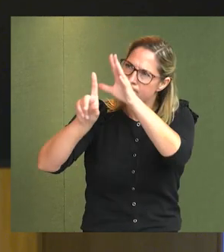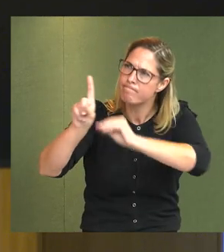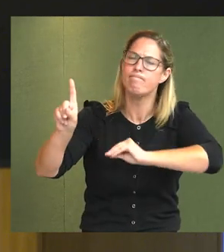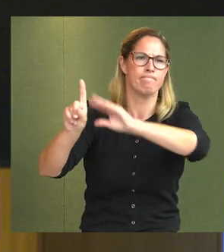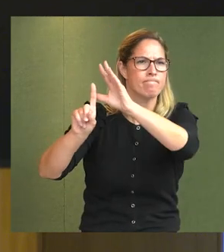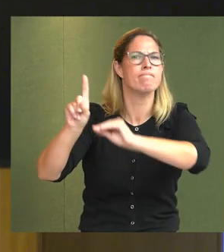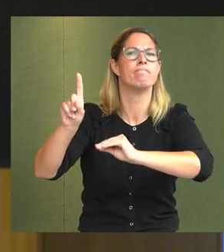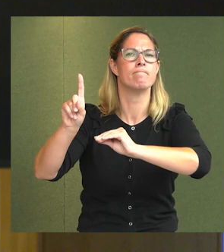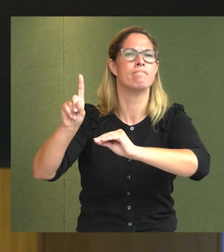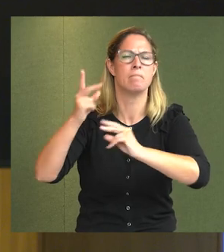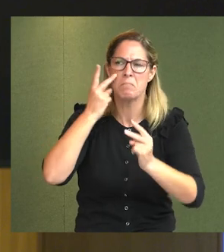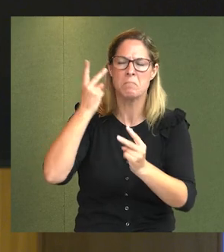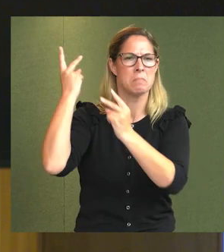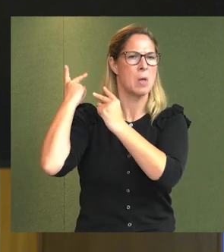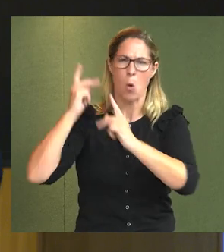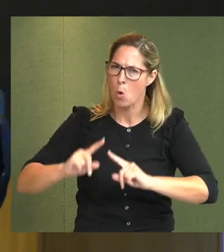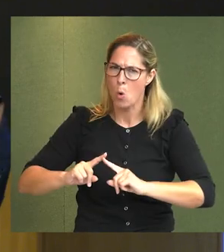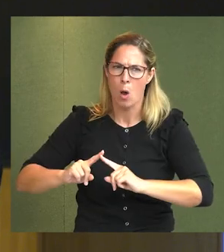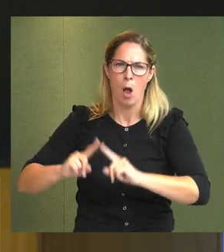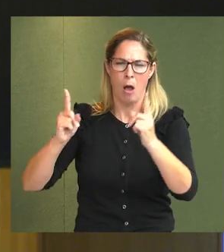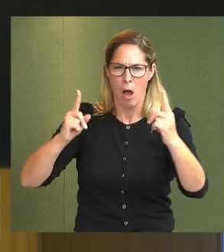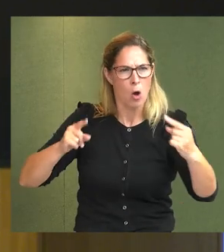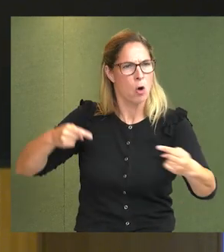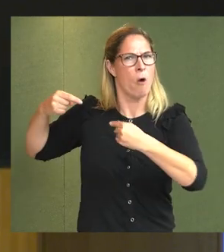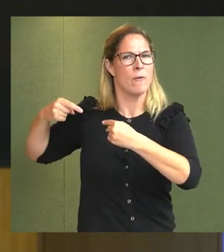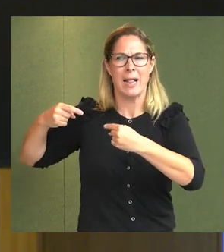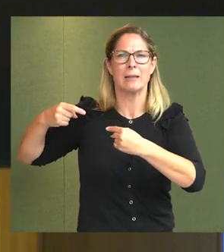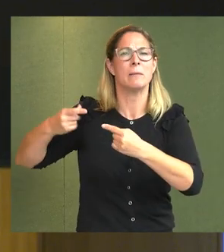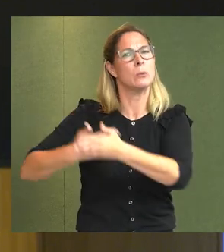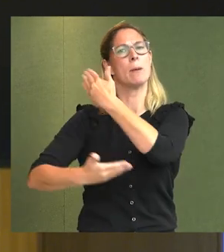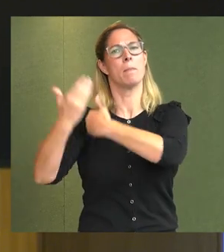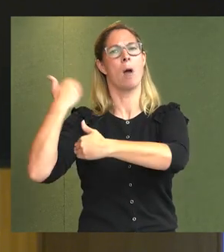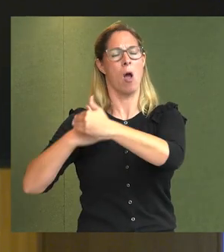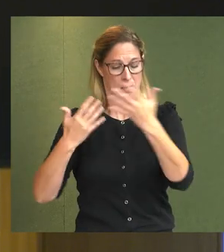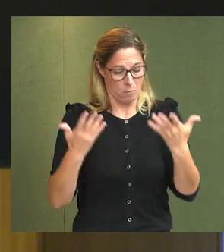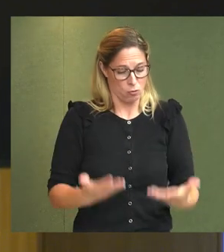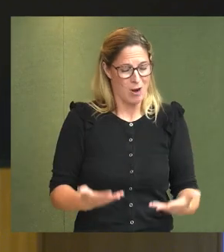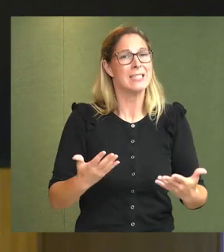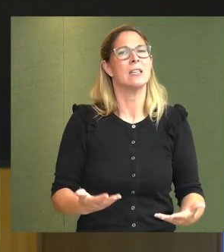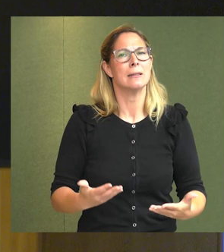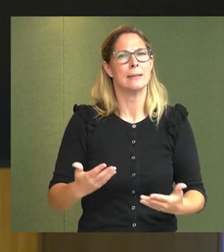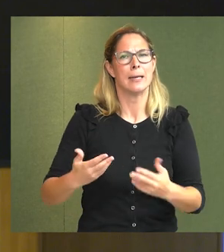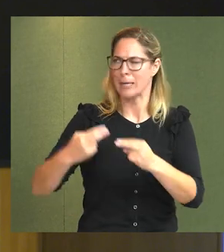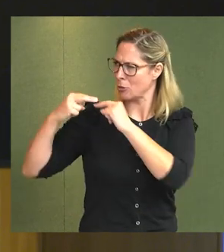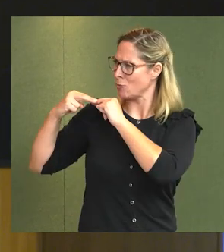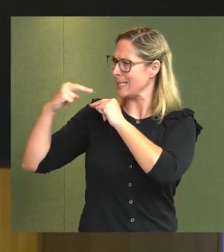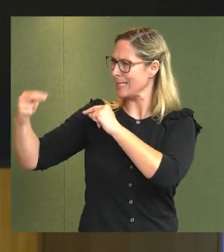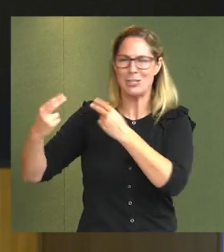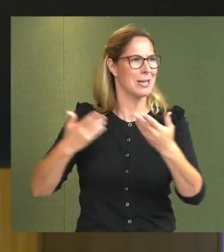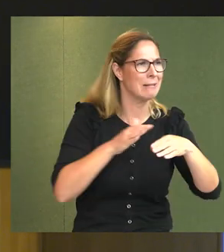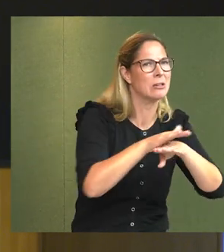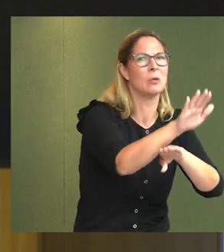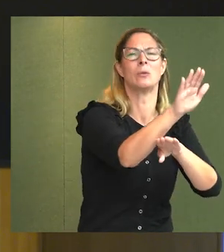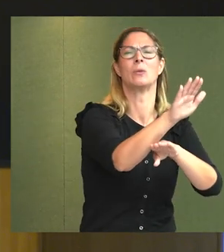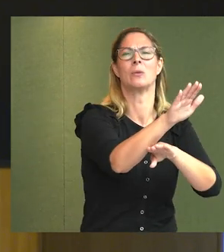the past and present, between tradition and modernity, between the old ways of